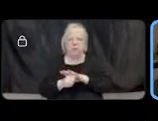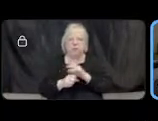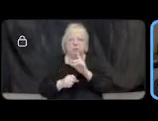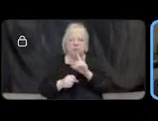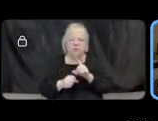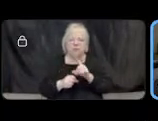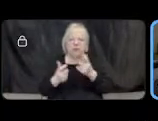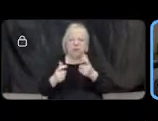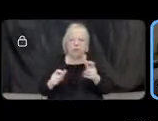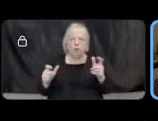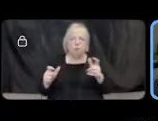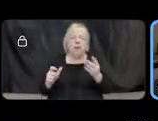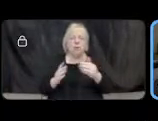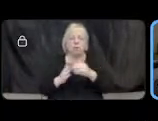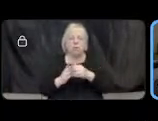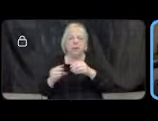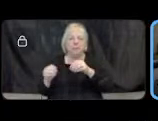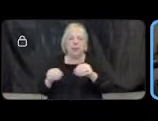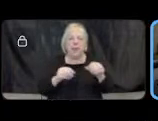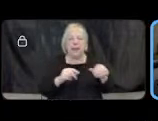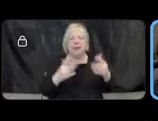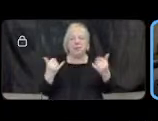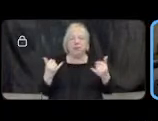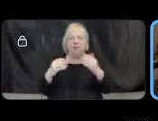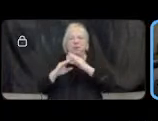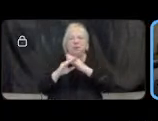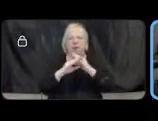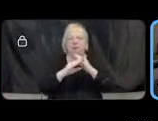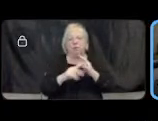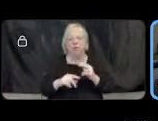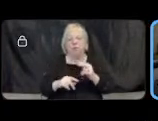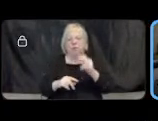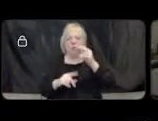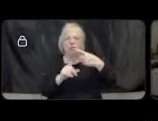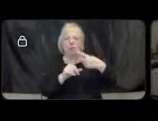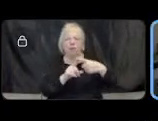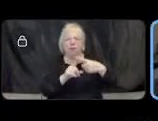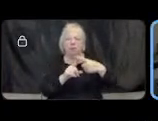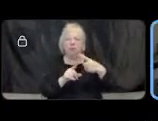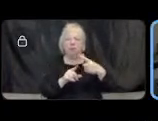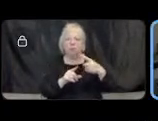and replanting of an existing buffer located at the northern intersection of tract